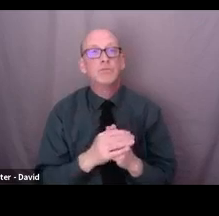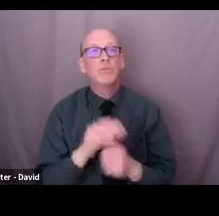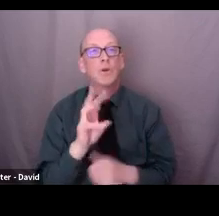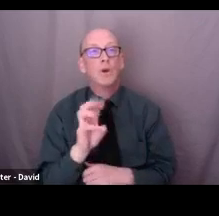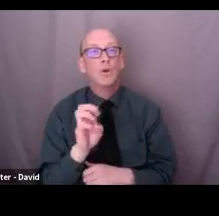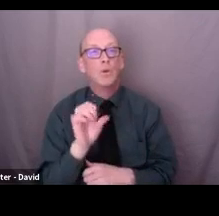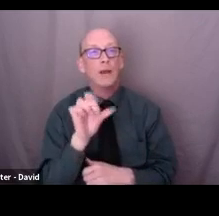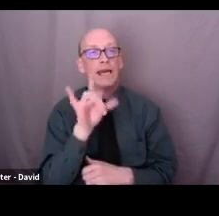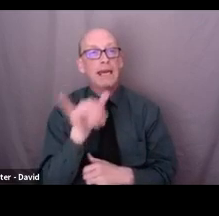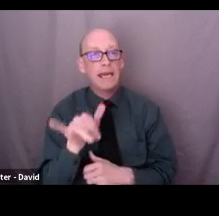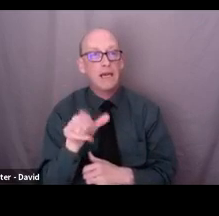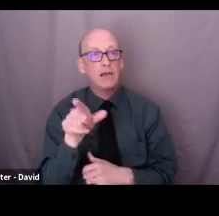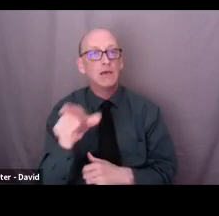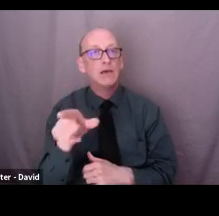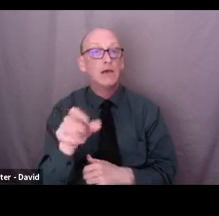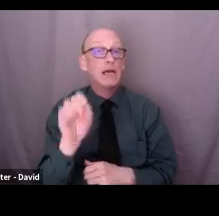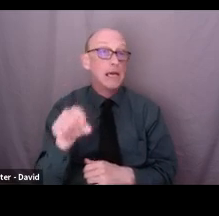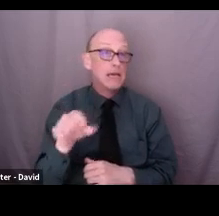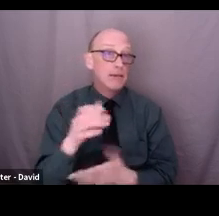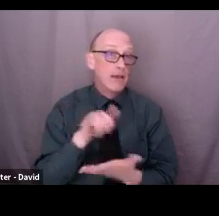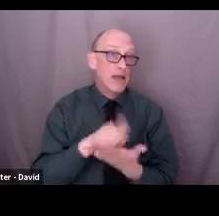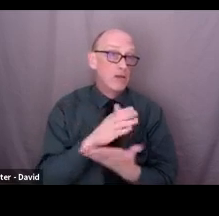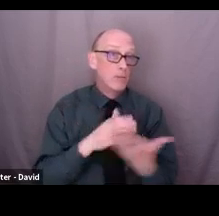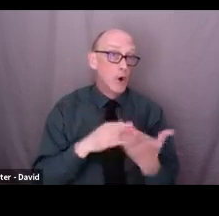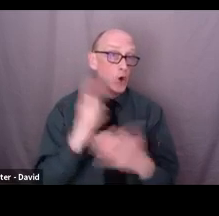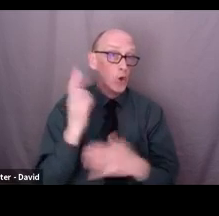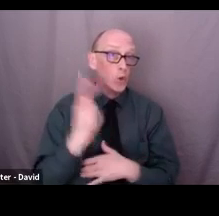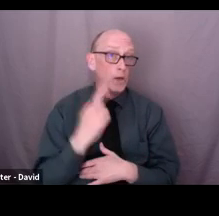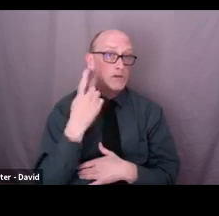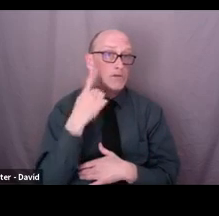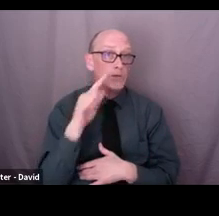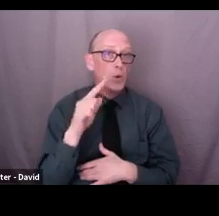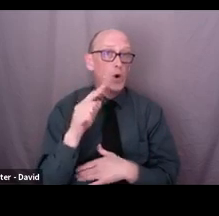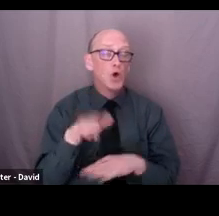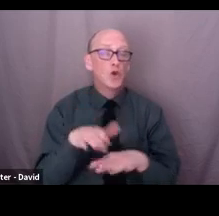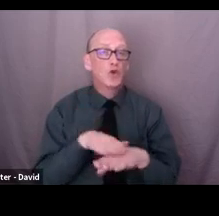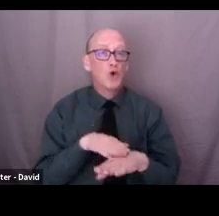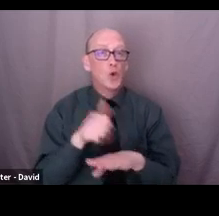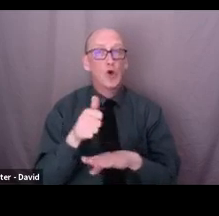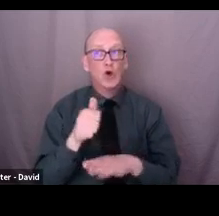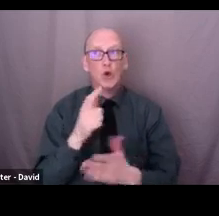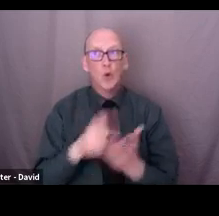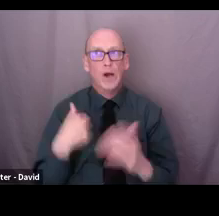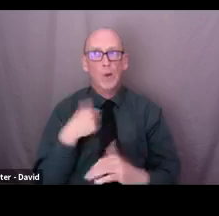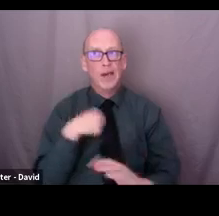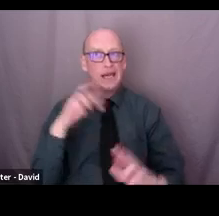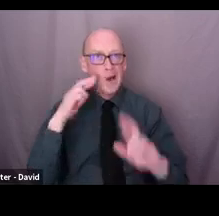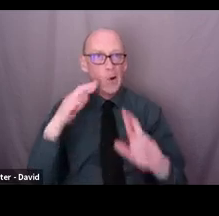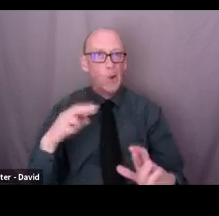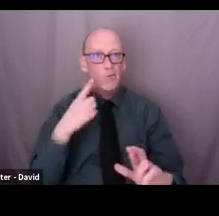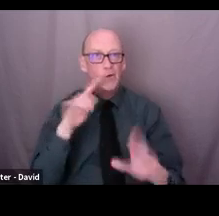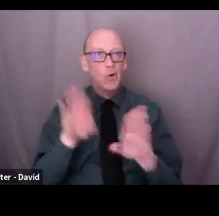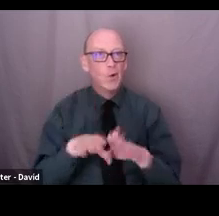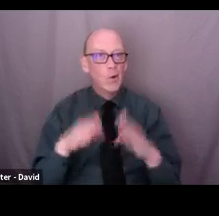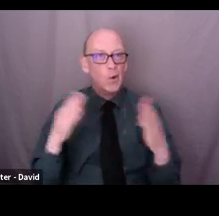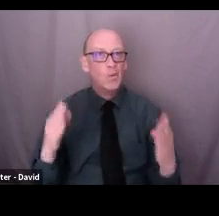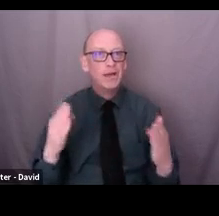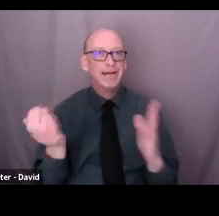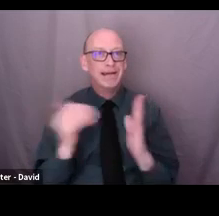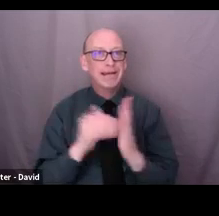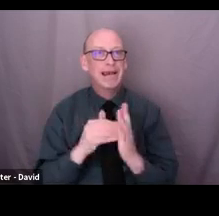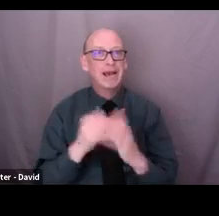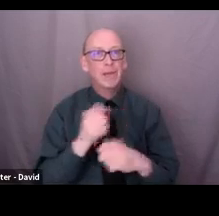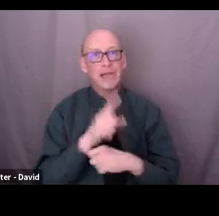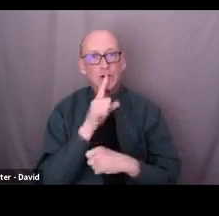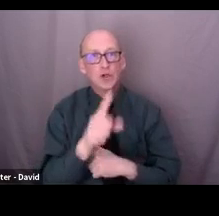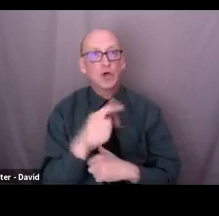think that could be part of the reason for the slower than what we had hoped for reopening, is to make sure that